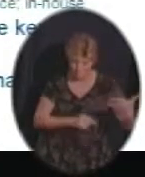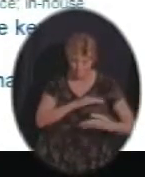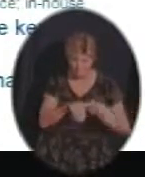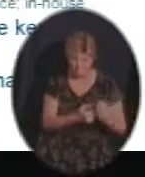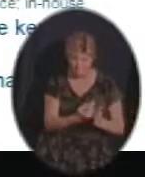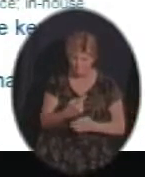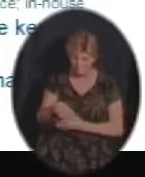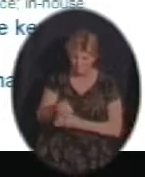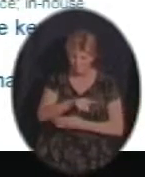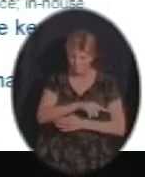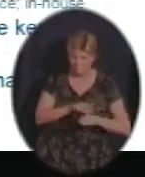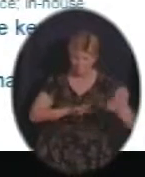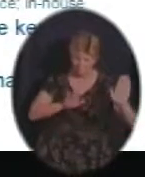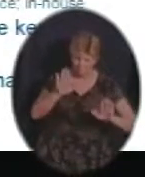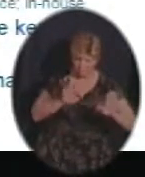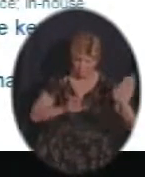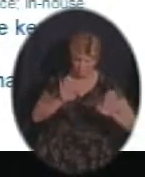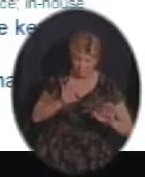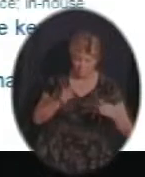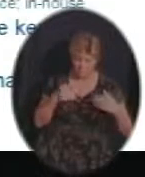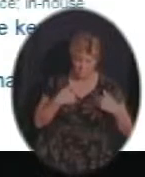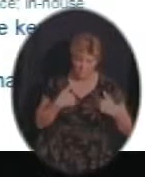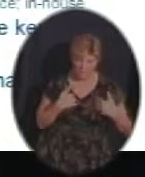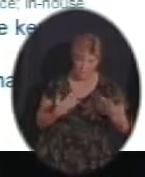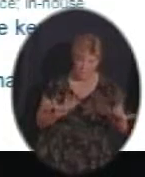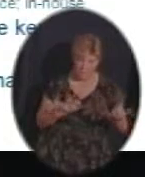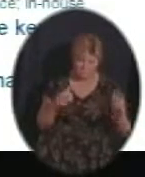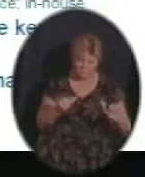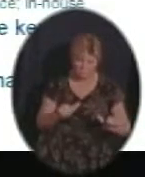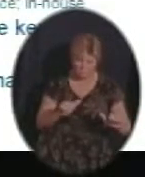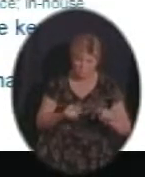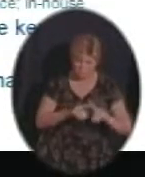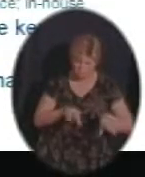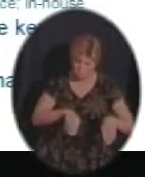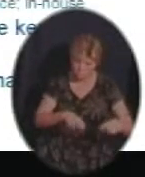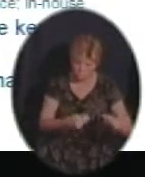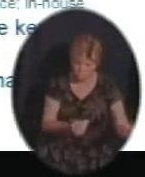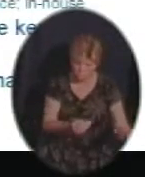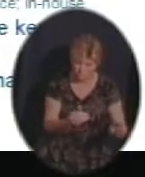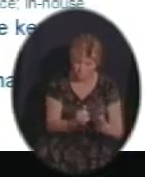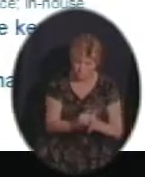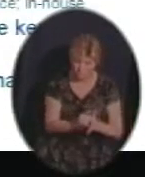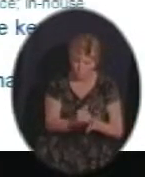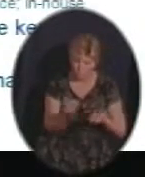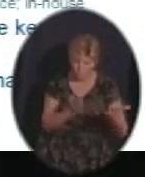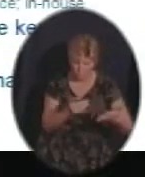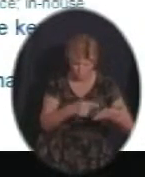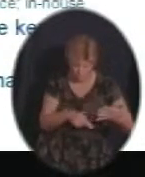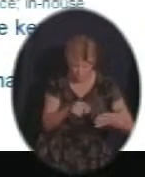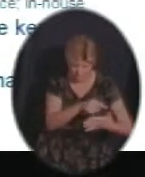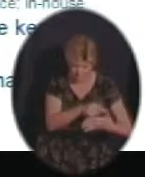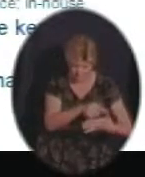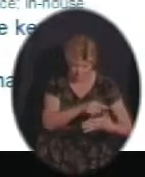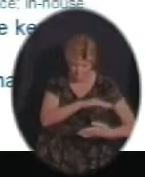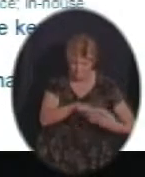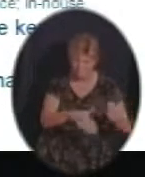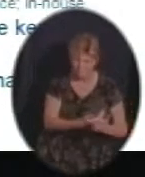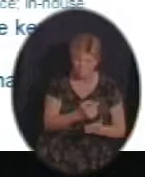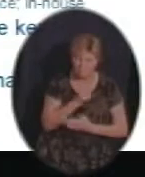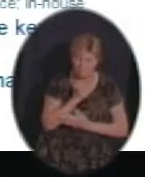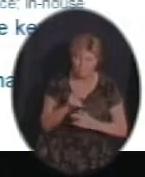here local, some may not, most of them are. But the bottom line is they're all extremely